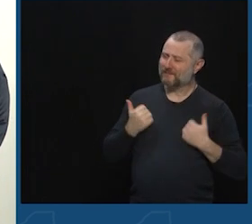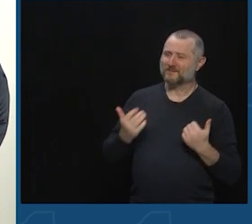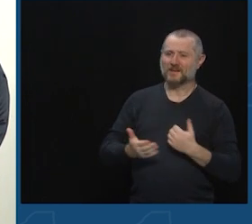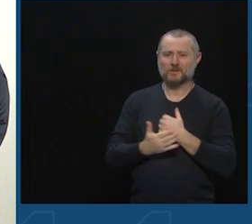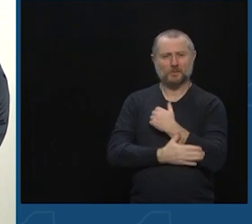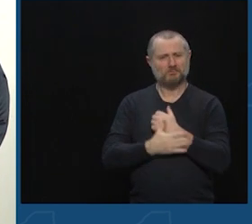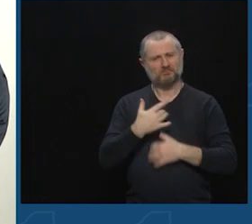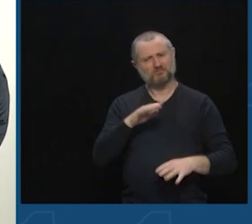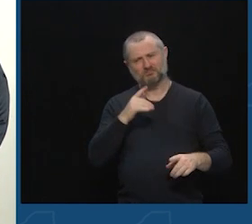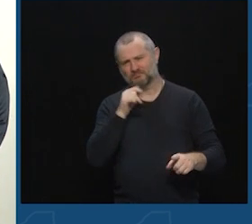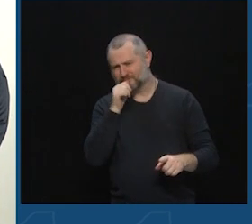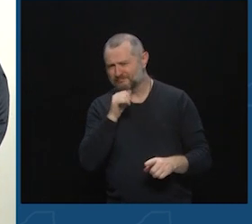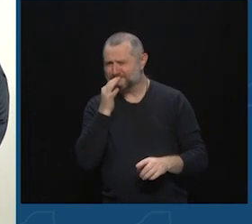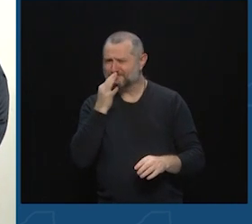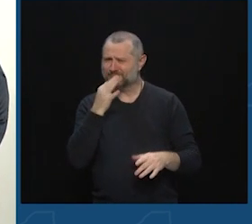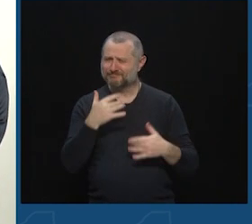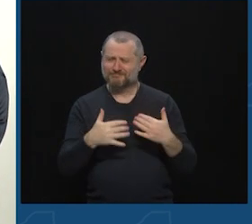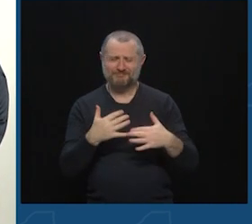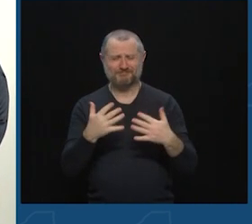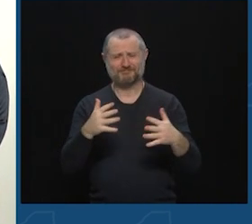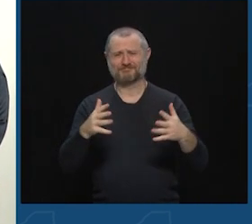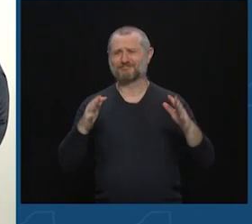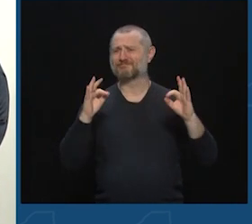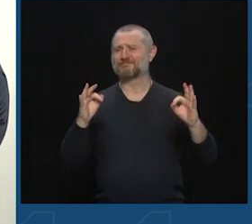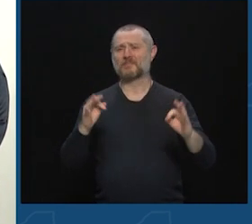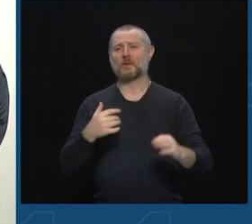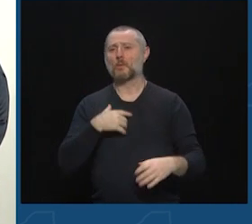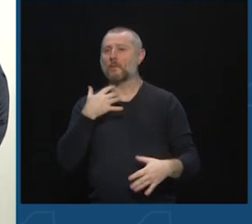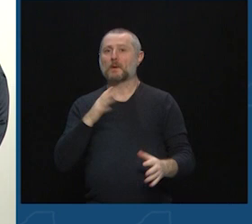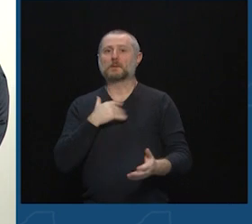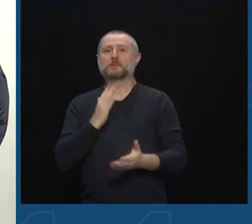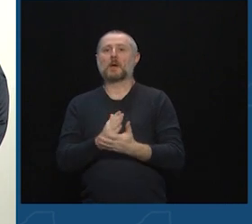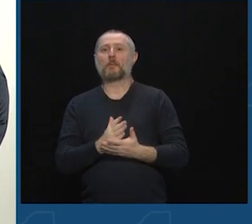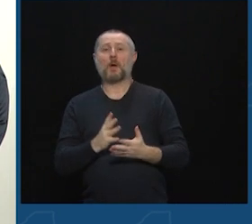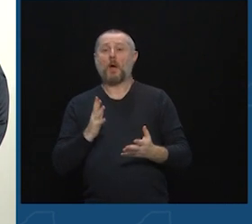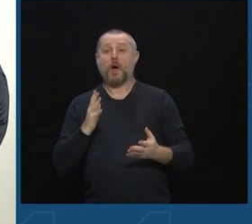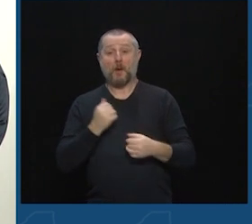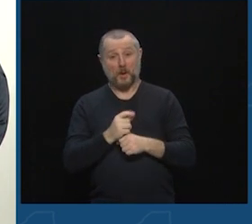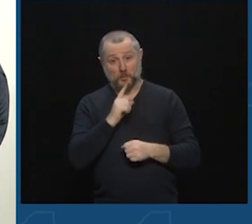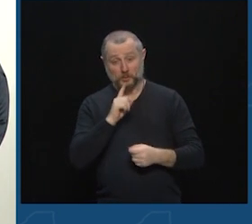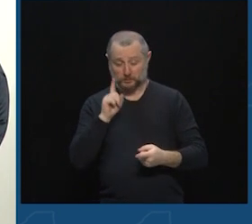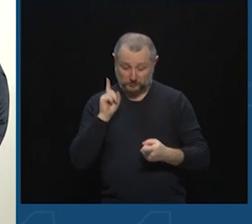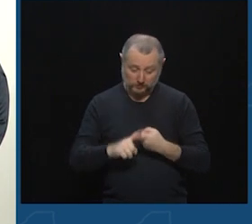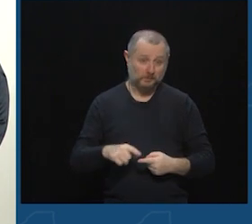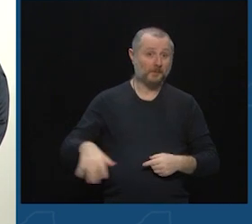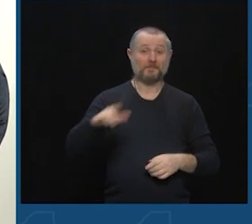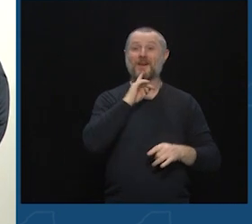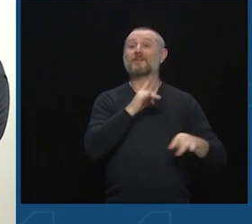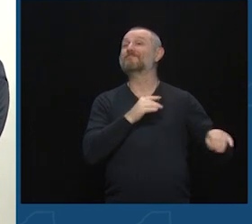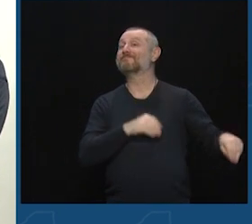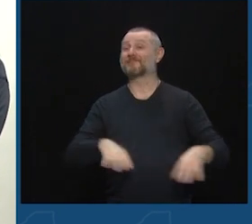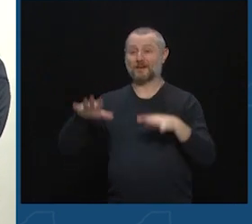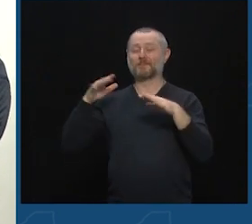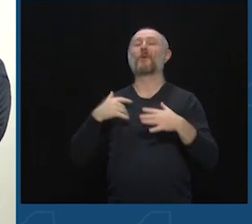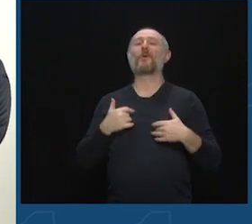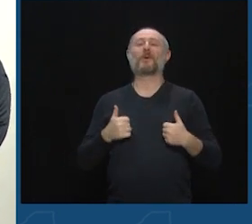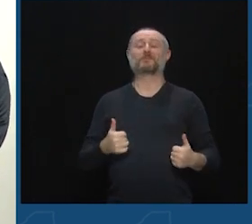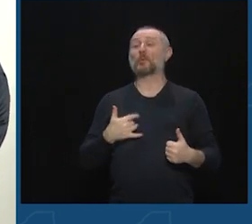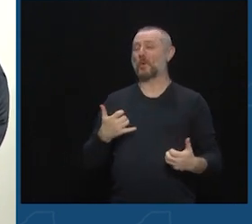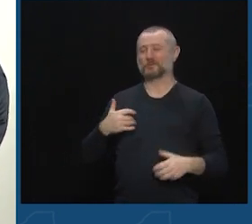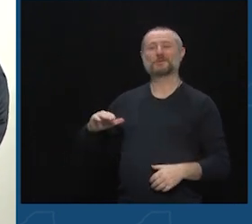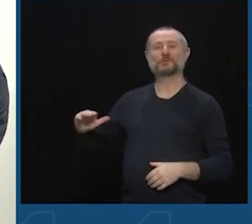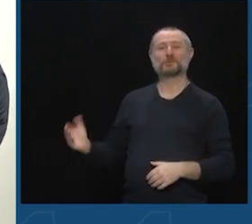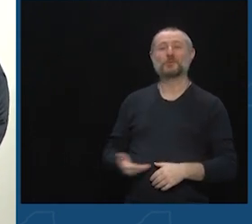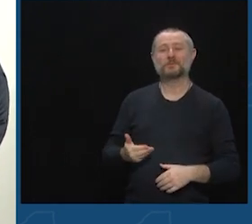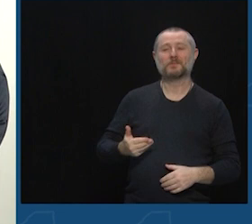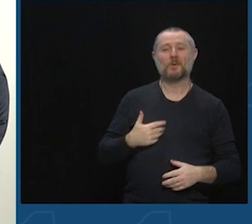through this, and we certainly won't rest until we are. It's now my privilege to introduce another